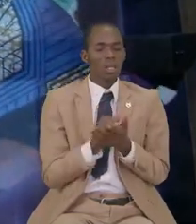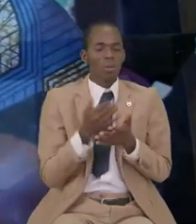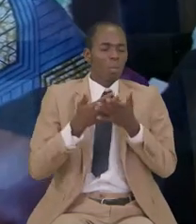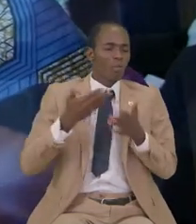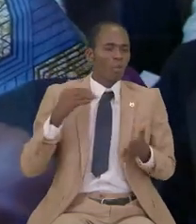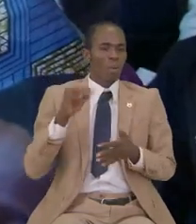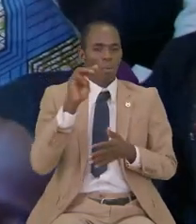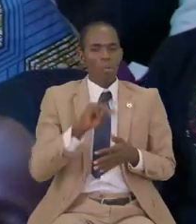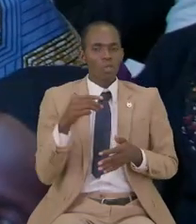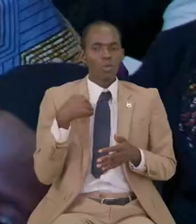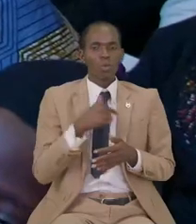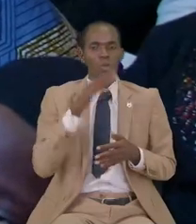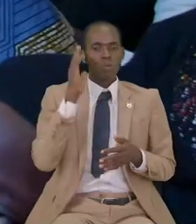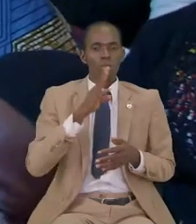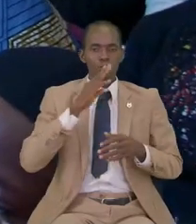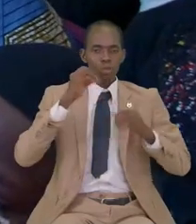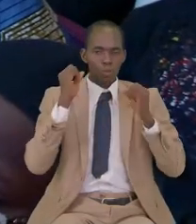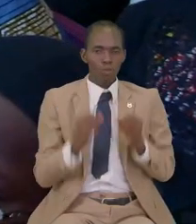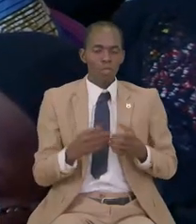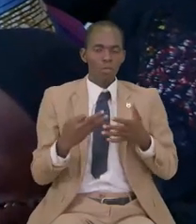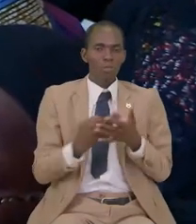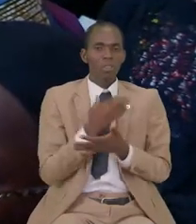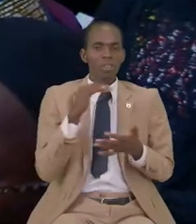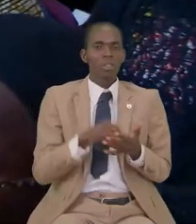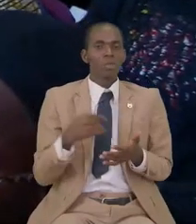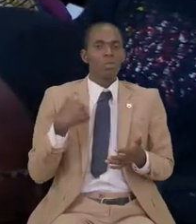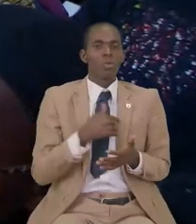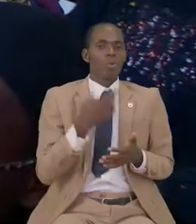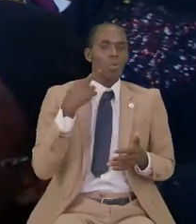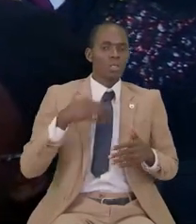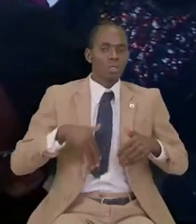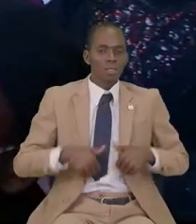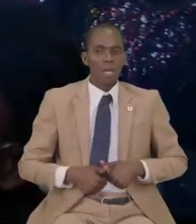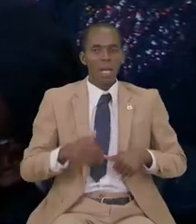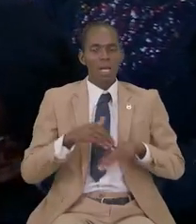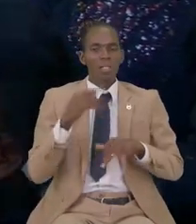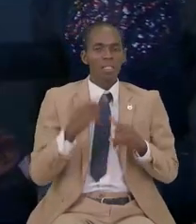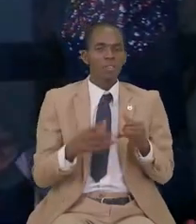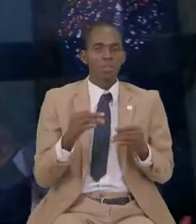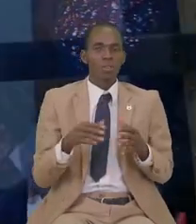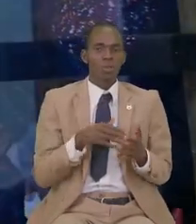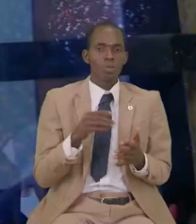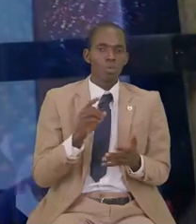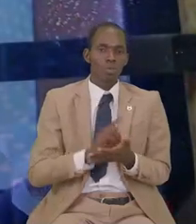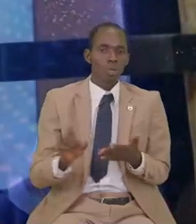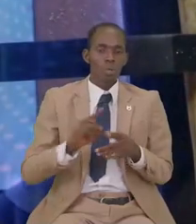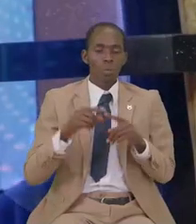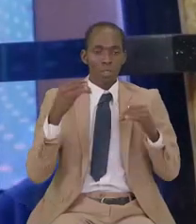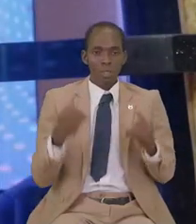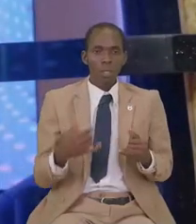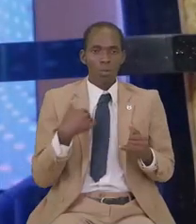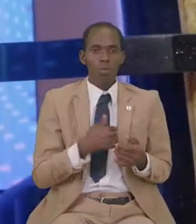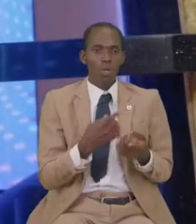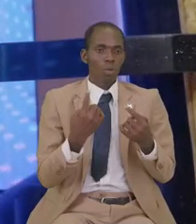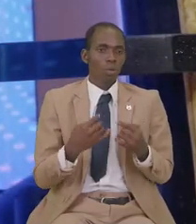fresh again. We were tired and weak at the end of the week, but now we're calm, and this day, it's not